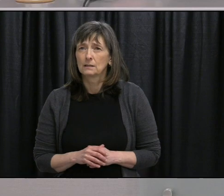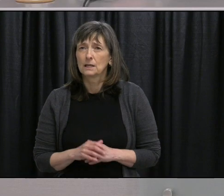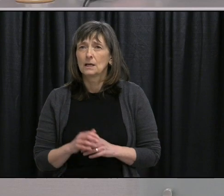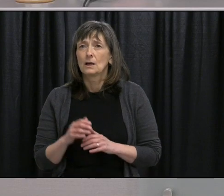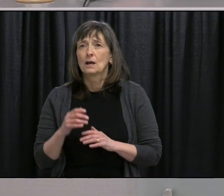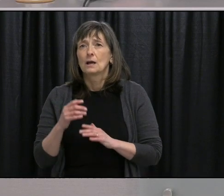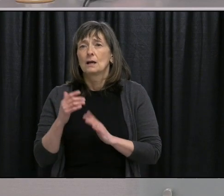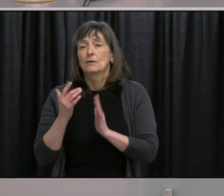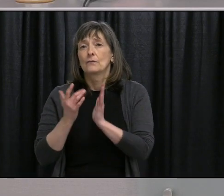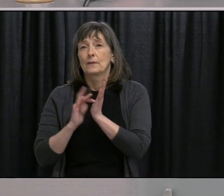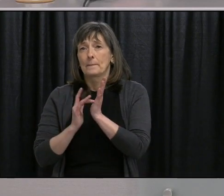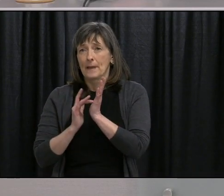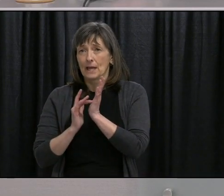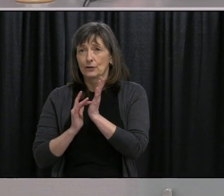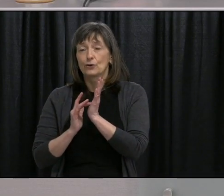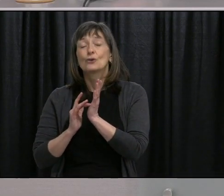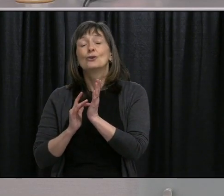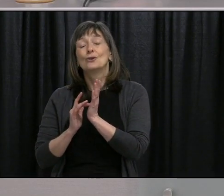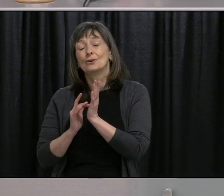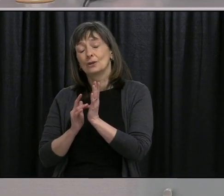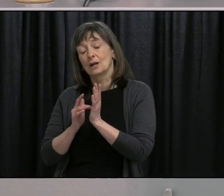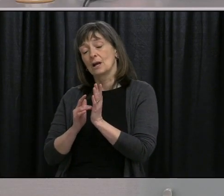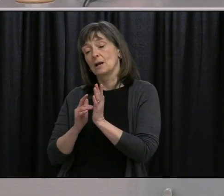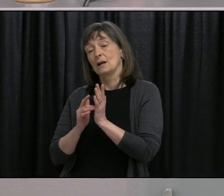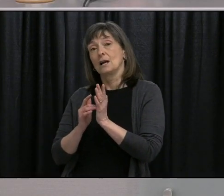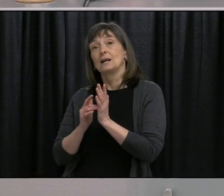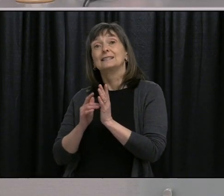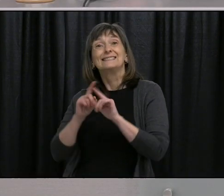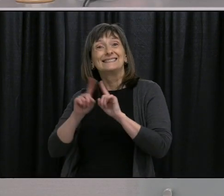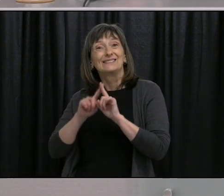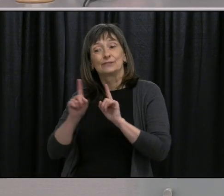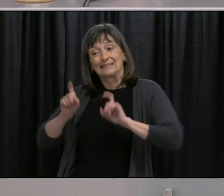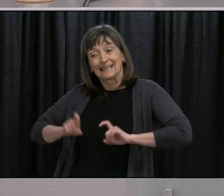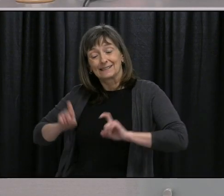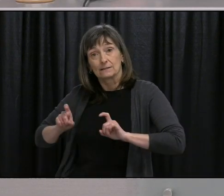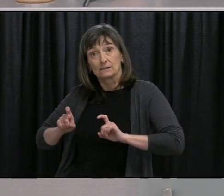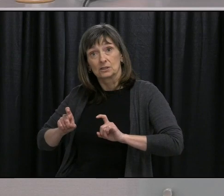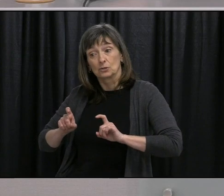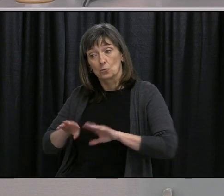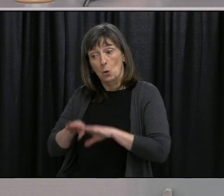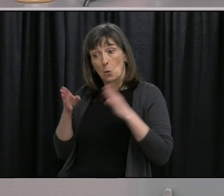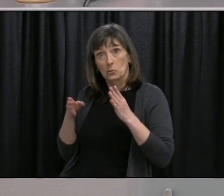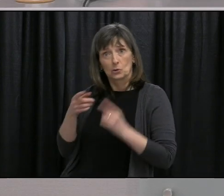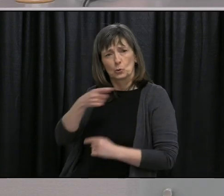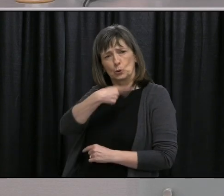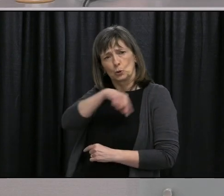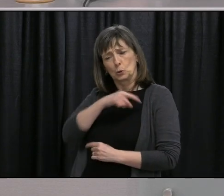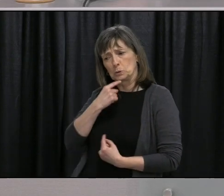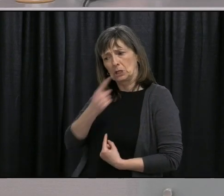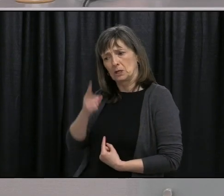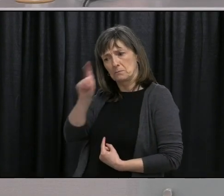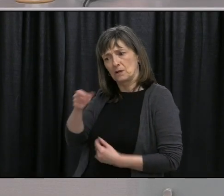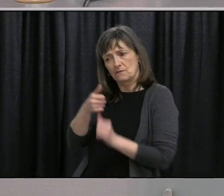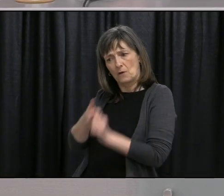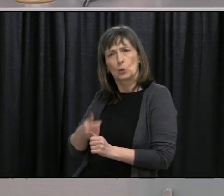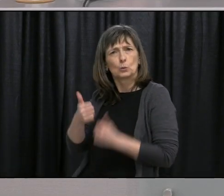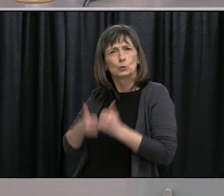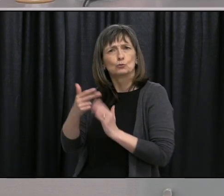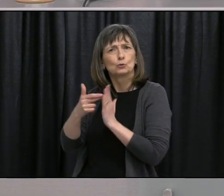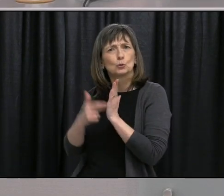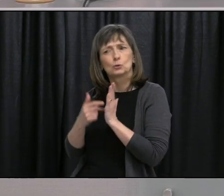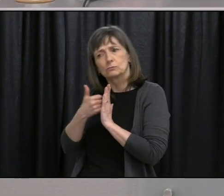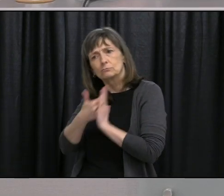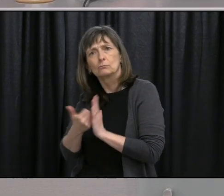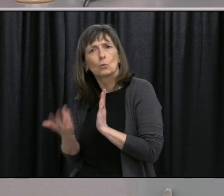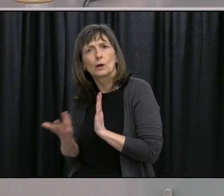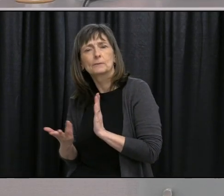they're triaging the most urgent cases? Is there any specific guidelines that you've given them? We've had extensive back and forth